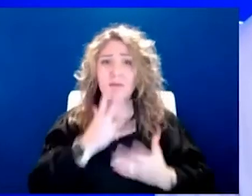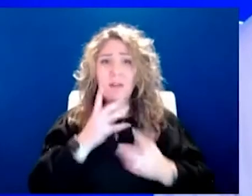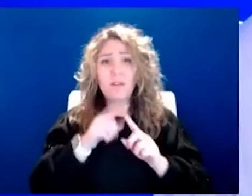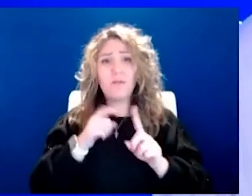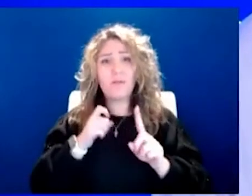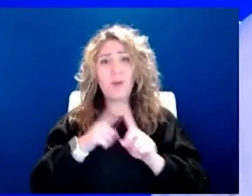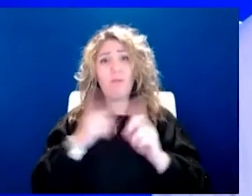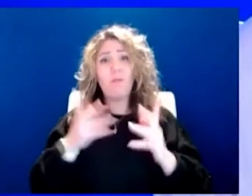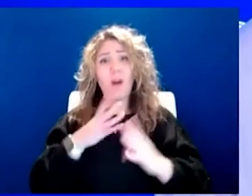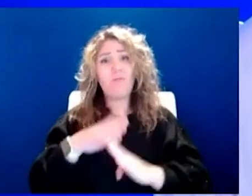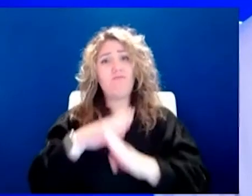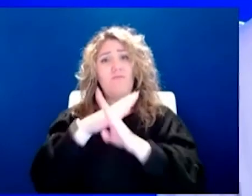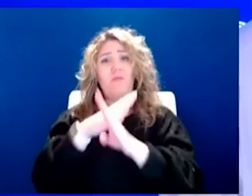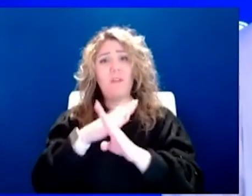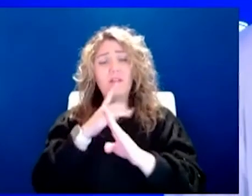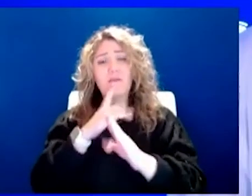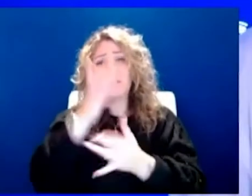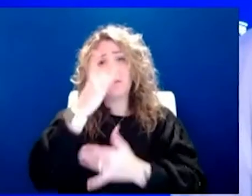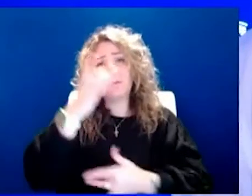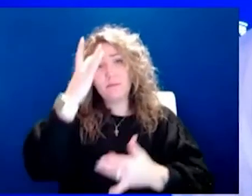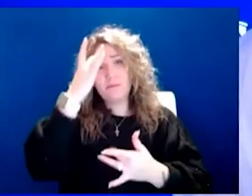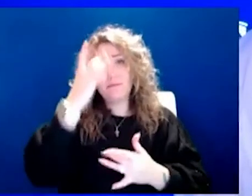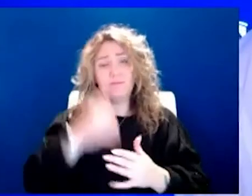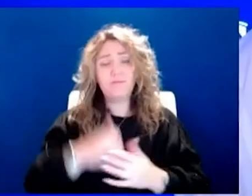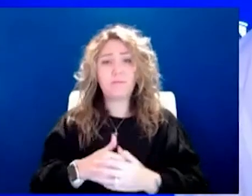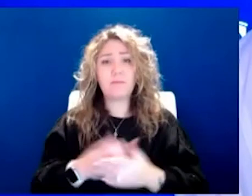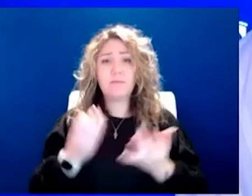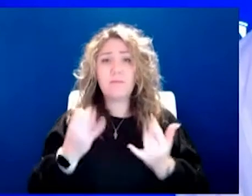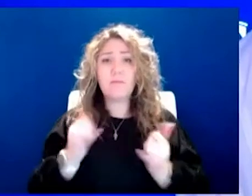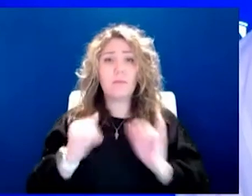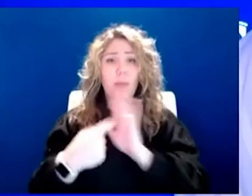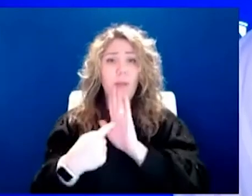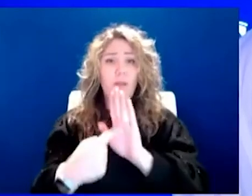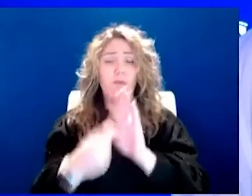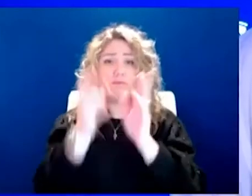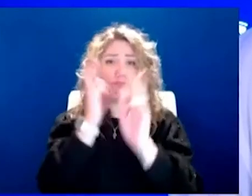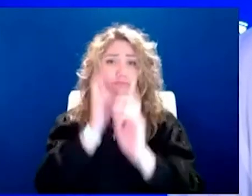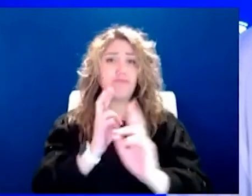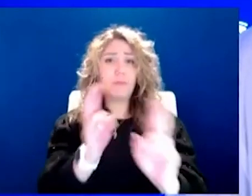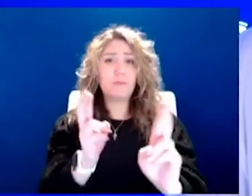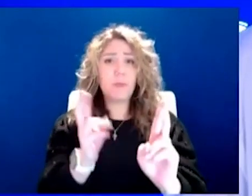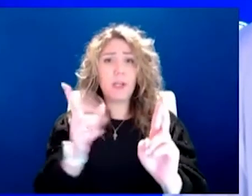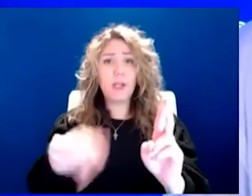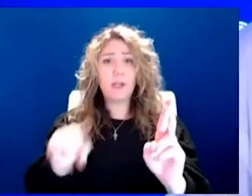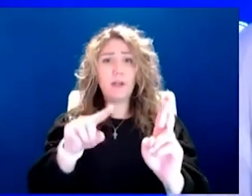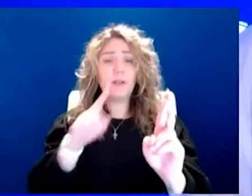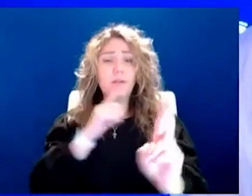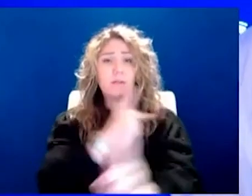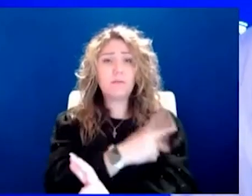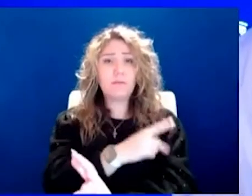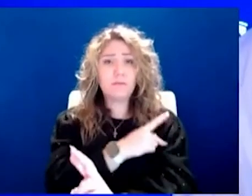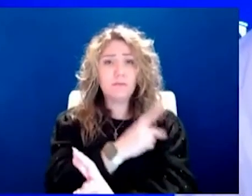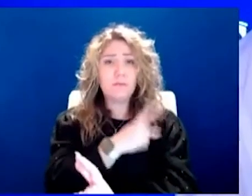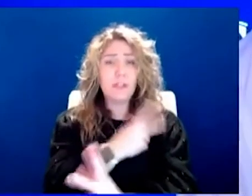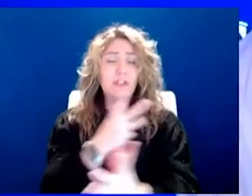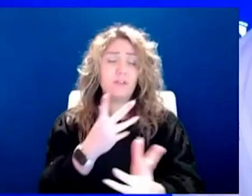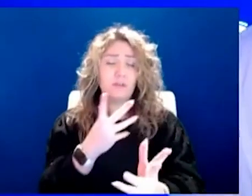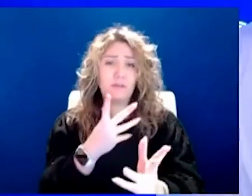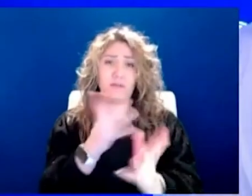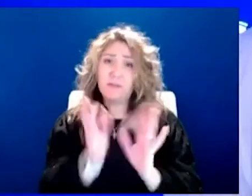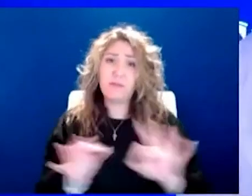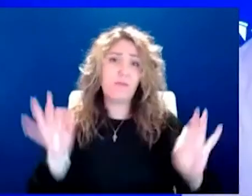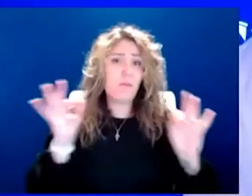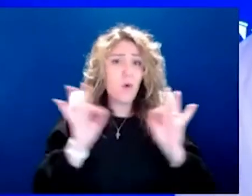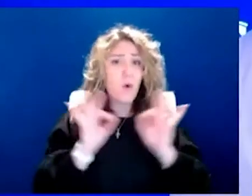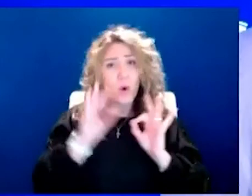essentially preventable disease, still showing respect for those patients. I think it is important to know and understand,